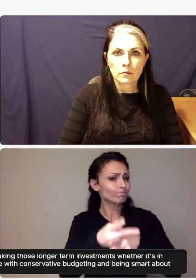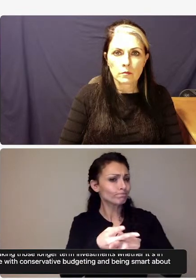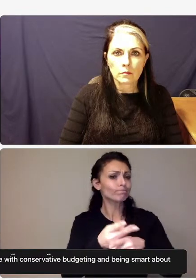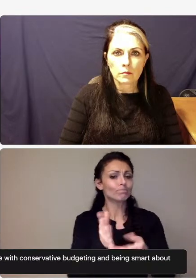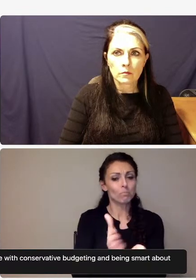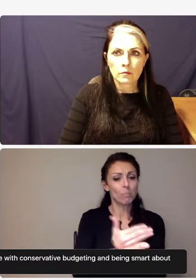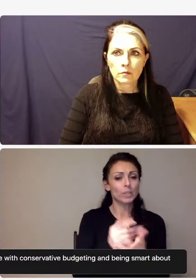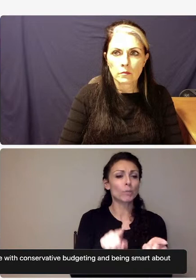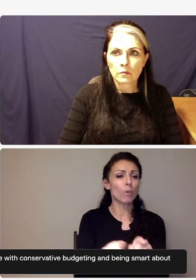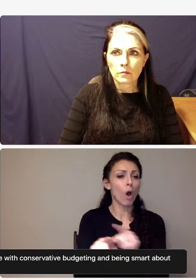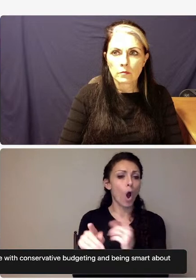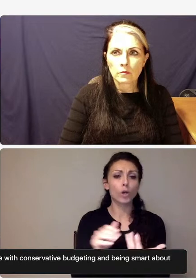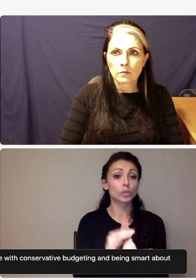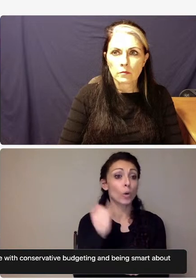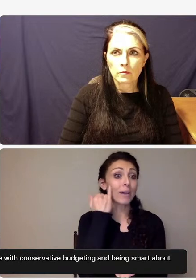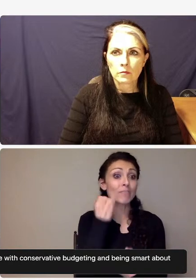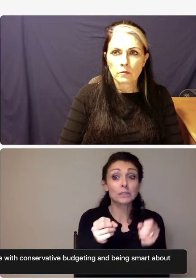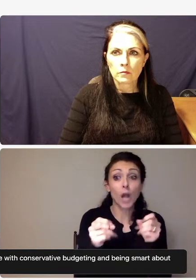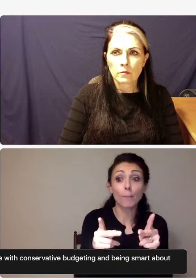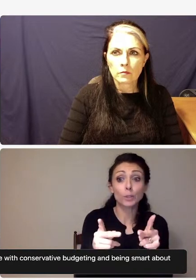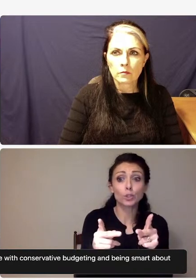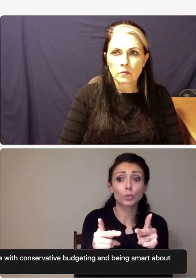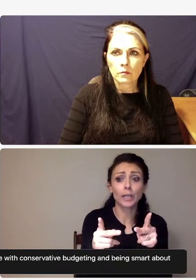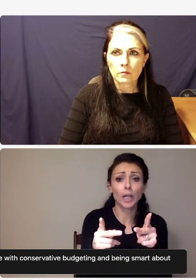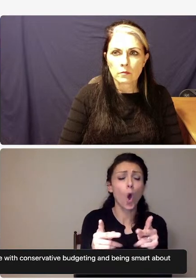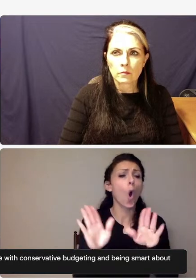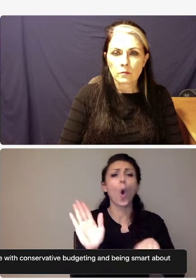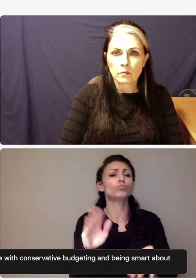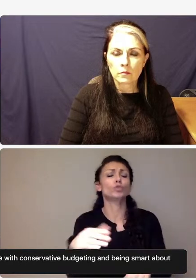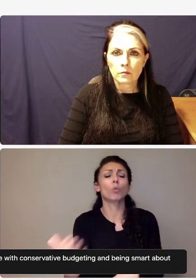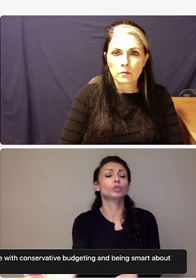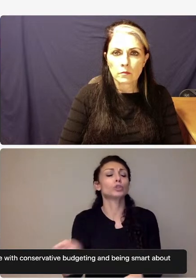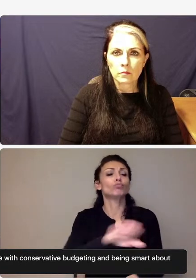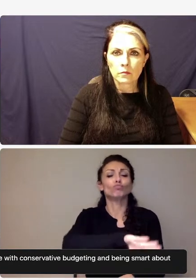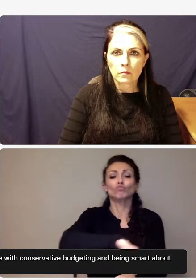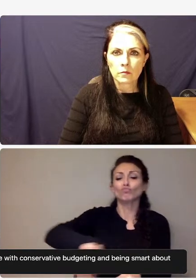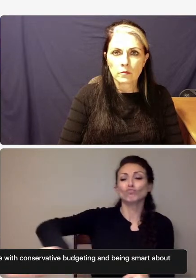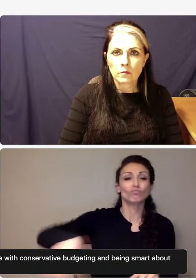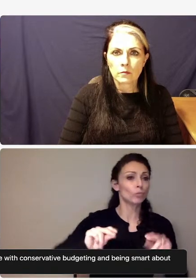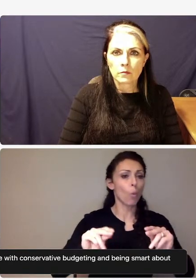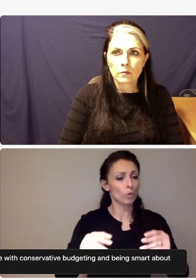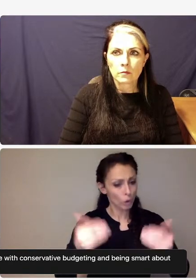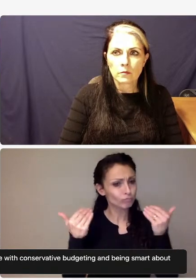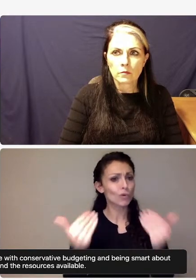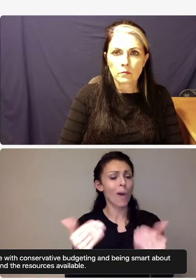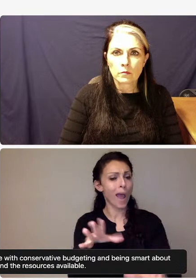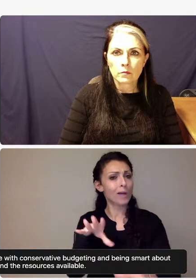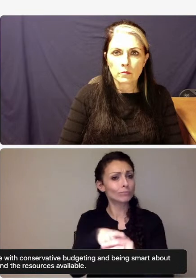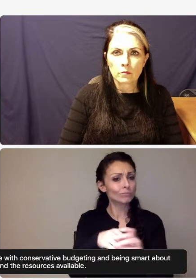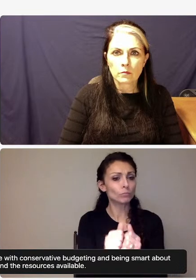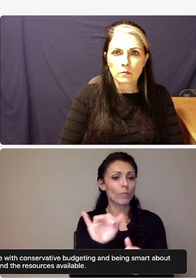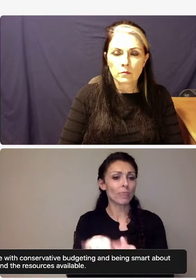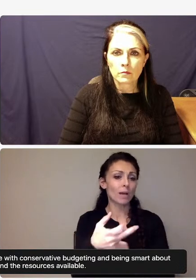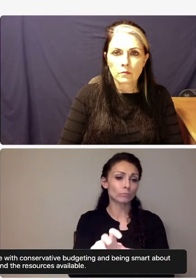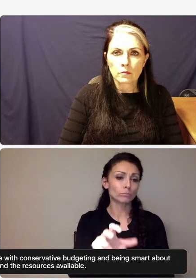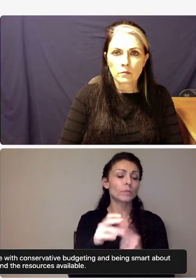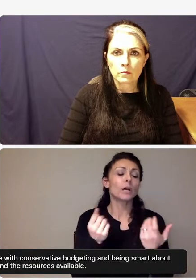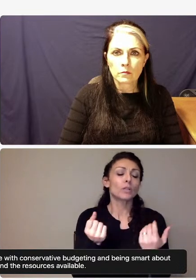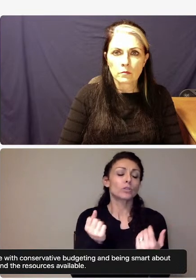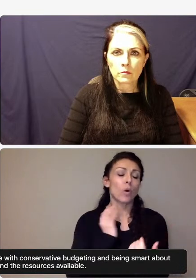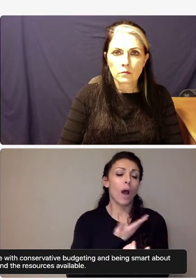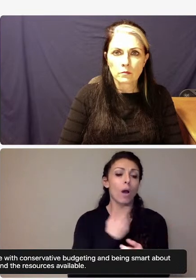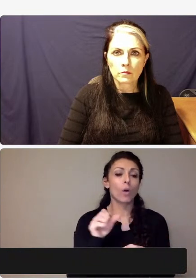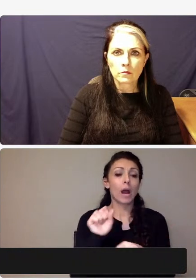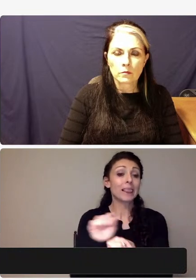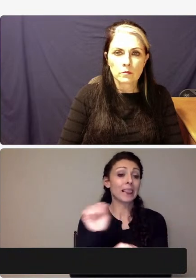not losing the opportunity to make investments when we have the money and the resources available so and i know our labor folks are really helpful